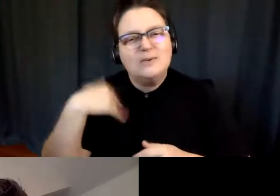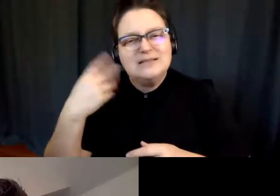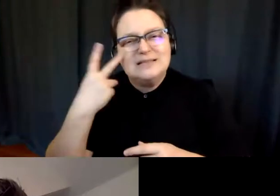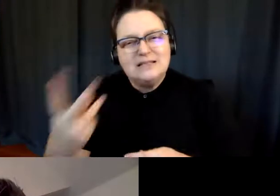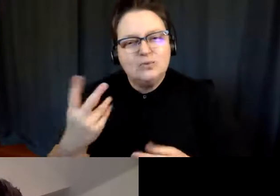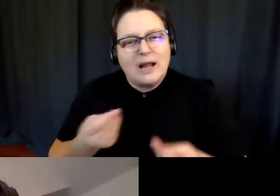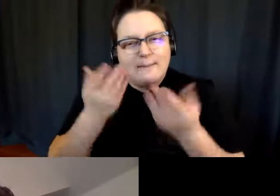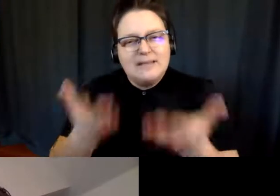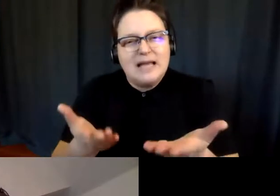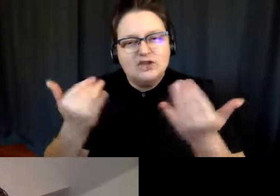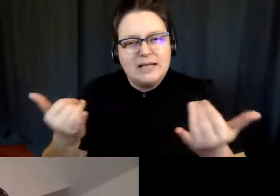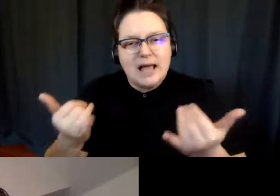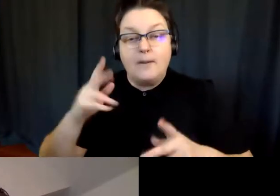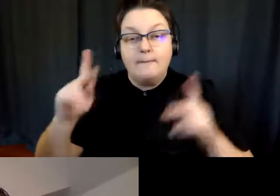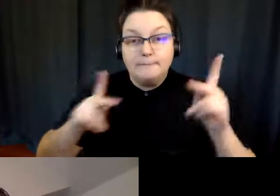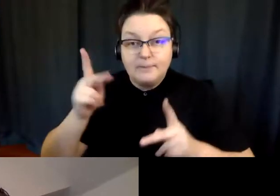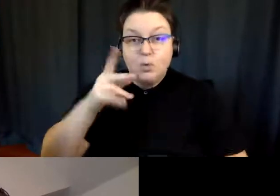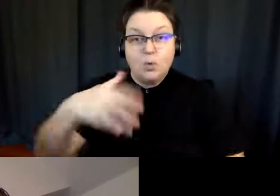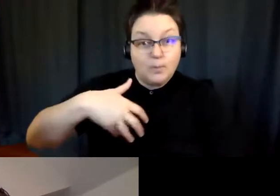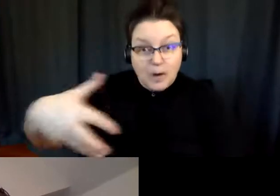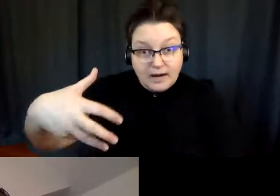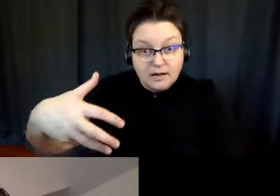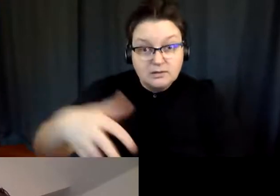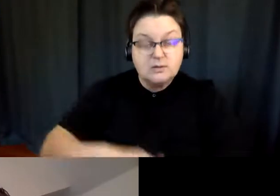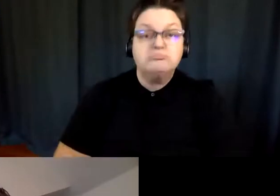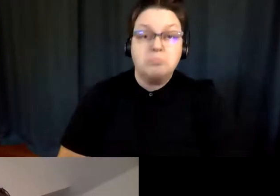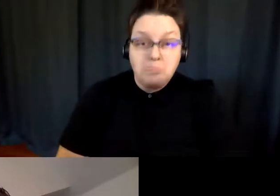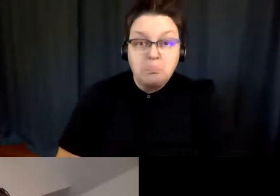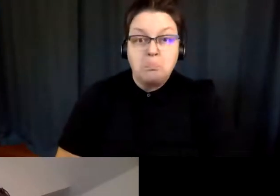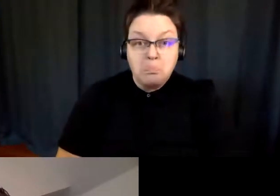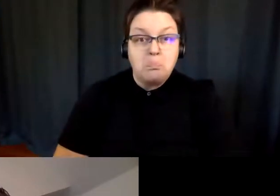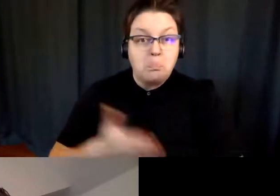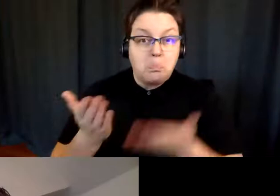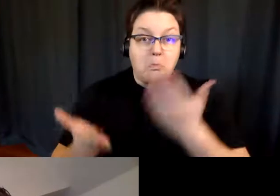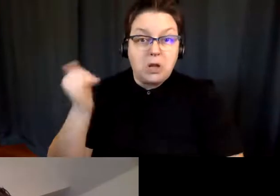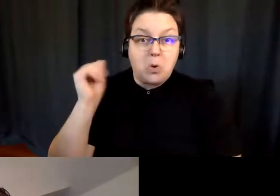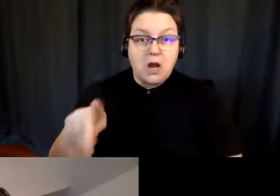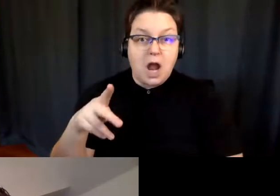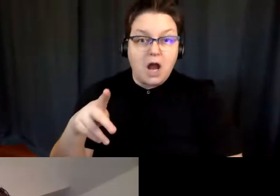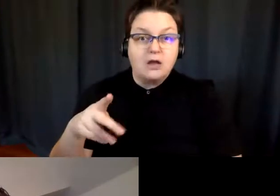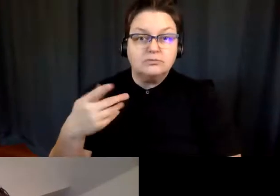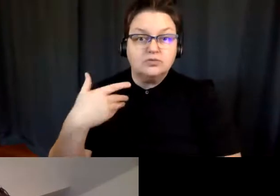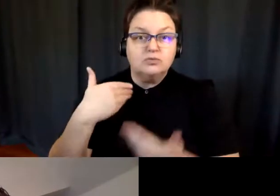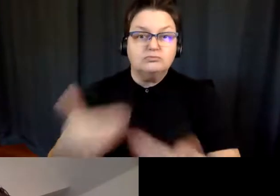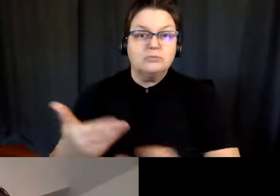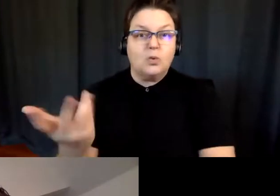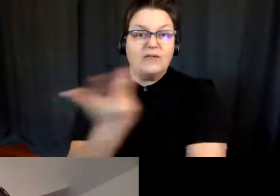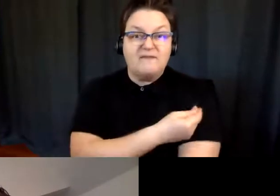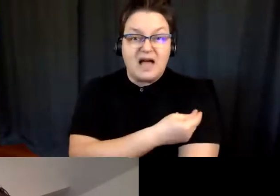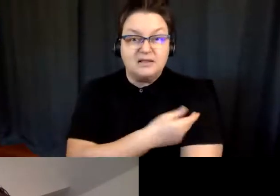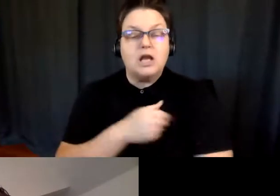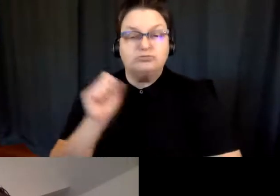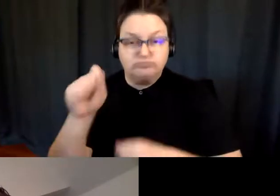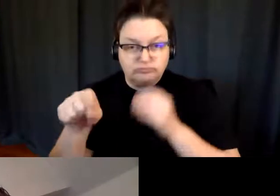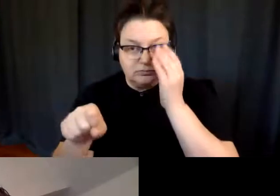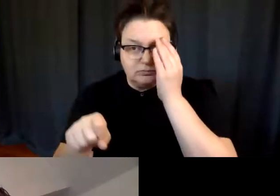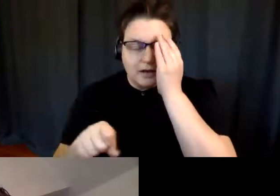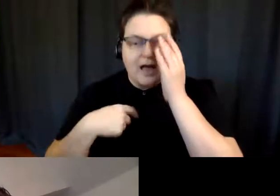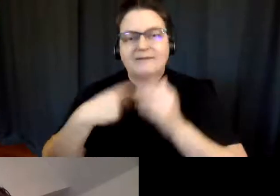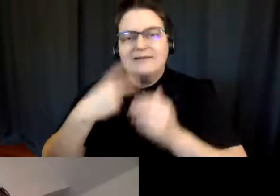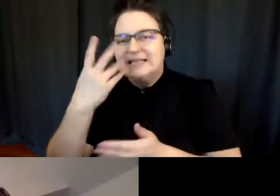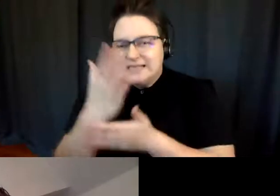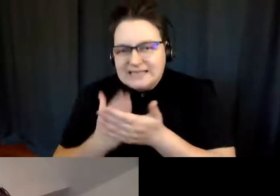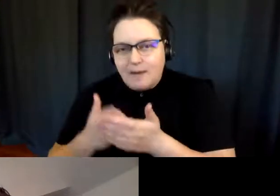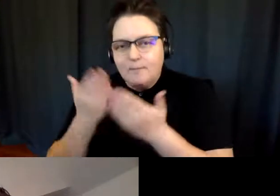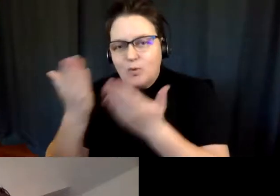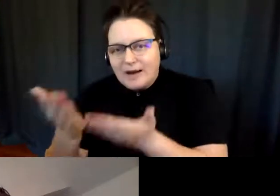that people who are pregnant, probably okay to get vaccinated. I've seen recommendations coming